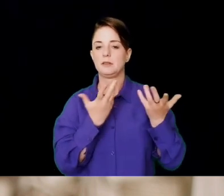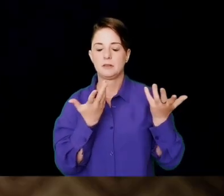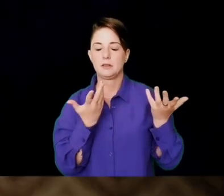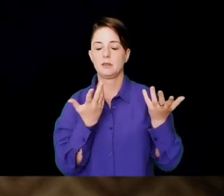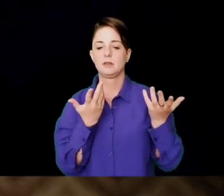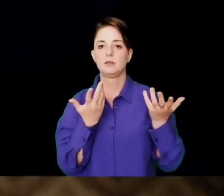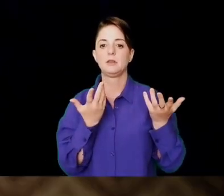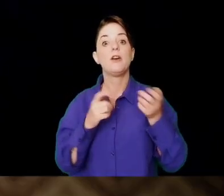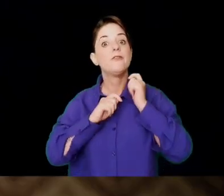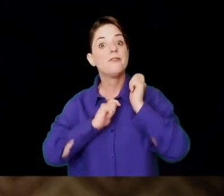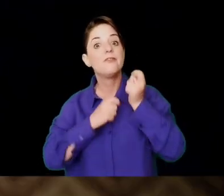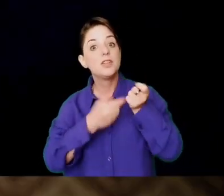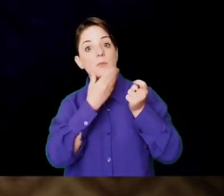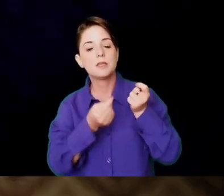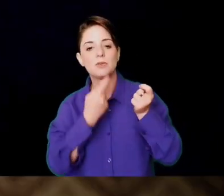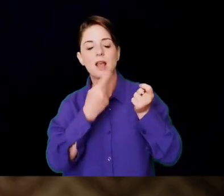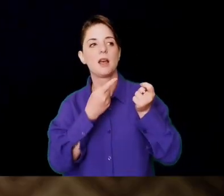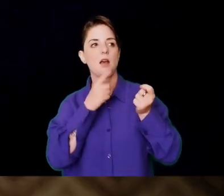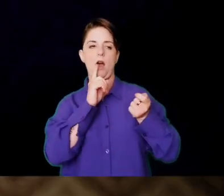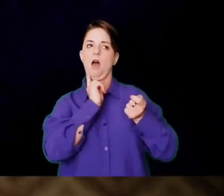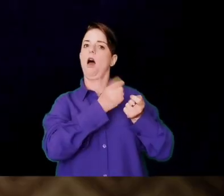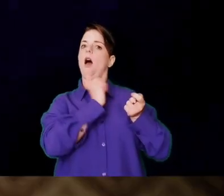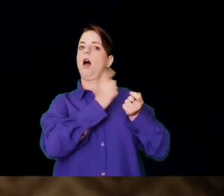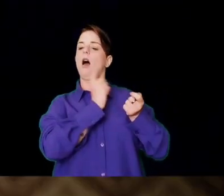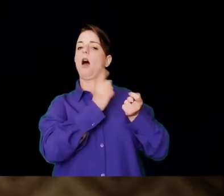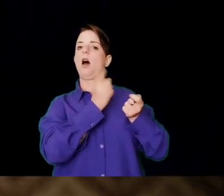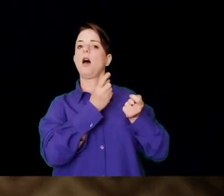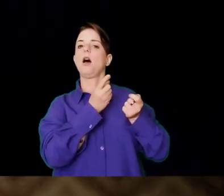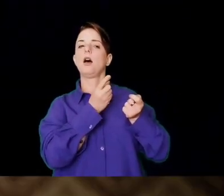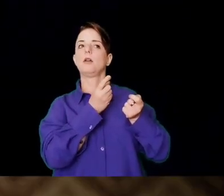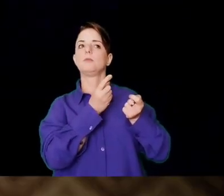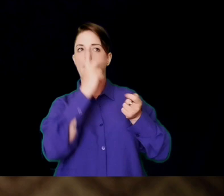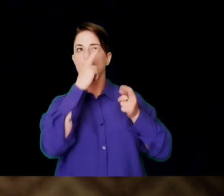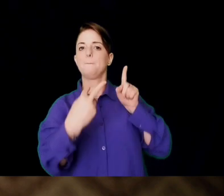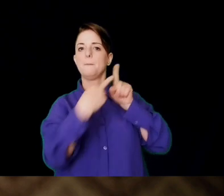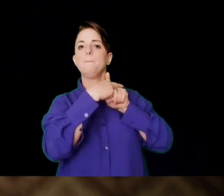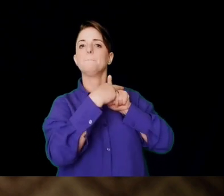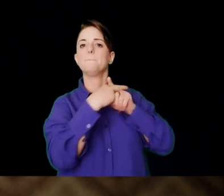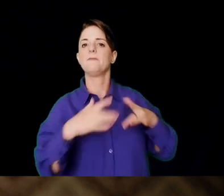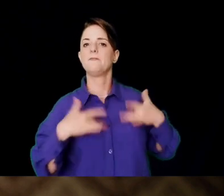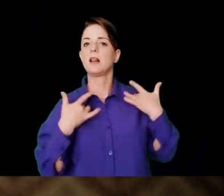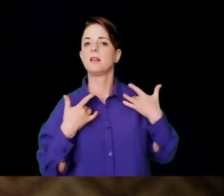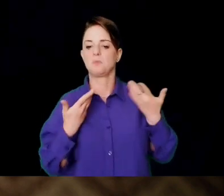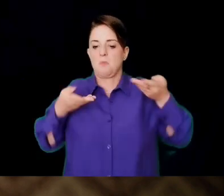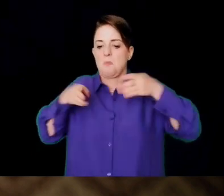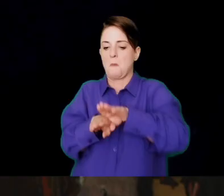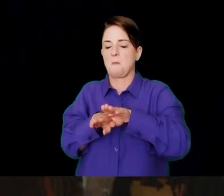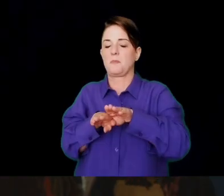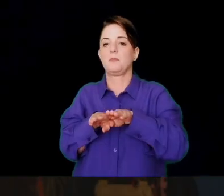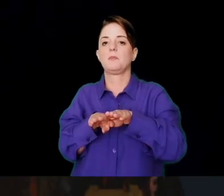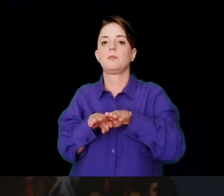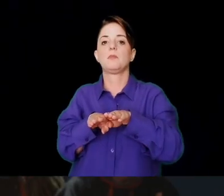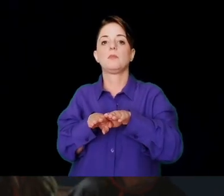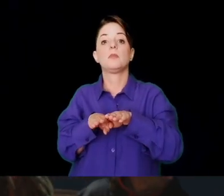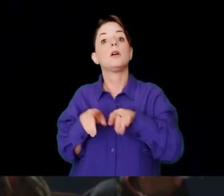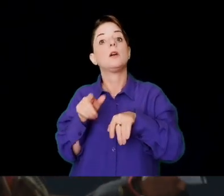us. There are moments when fishermen will say, that was the moment that we all felt betrayed when they closed us.